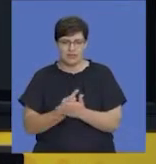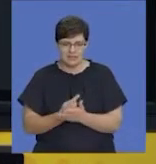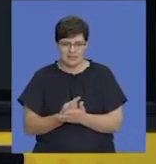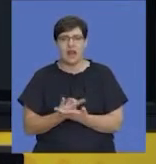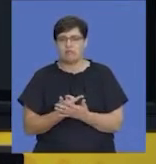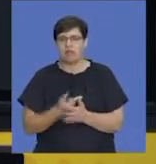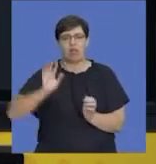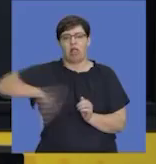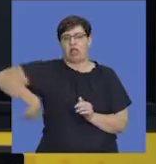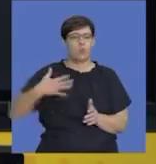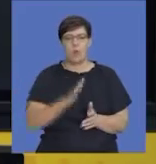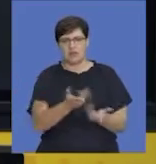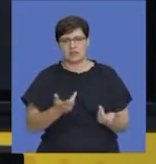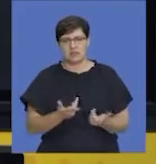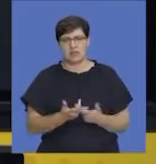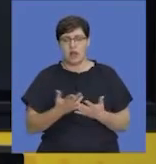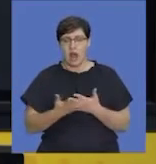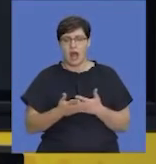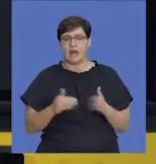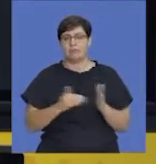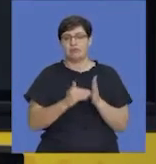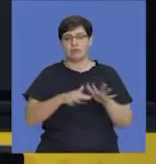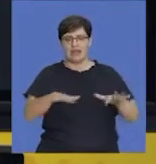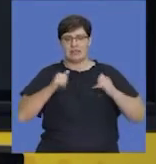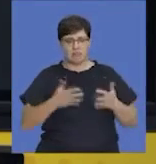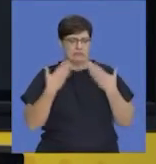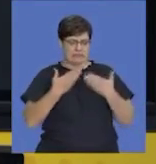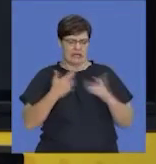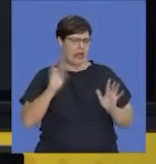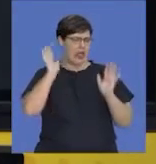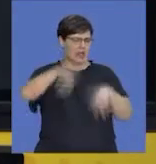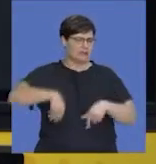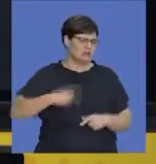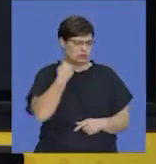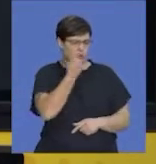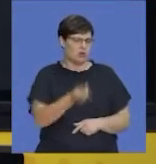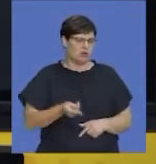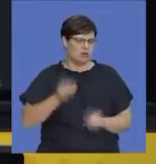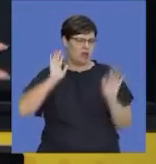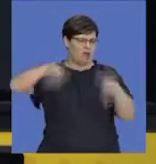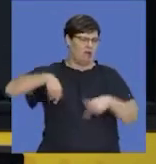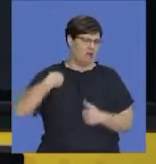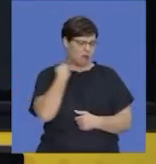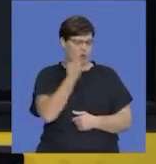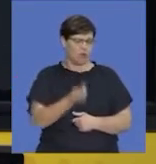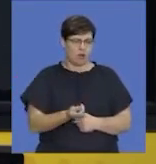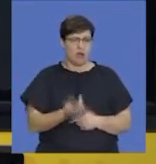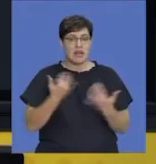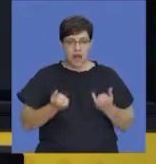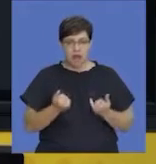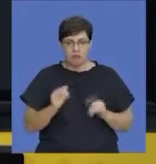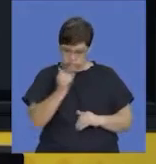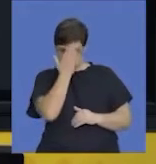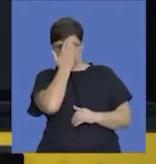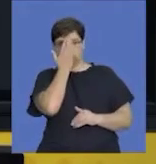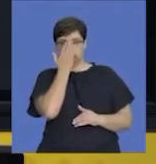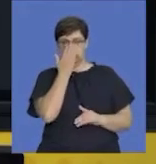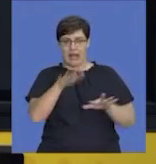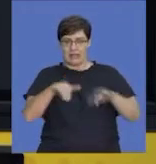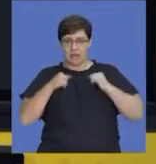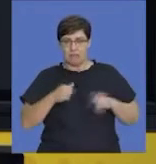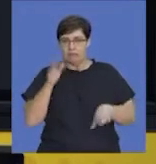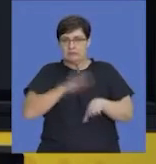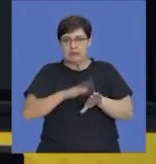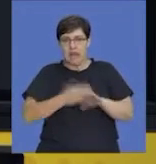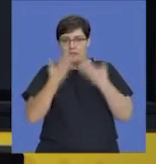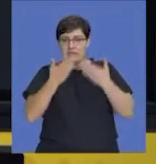something that you didn't want to do, like your matric exams. Maybe you didn't want to study, and then suddenly now it's the matric exams and you don't have enough time to